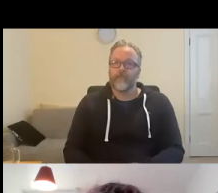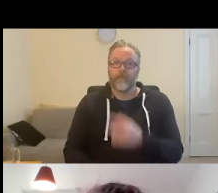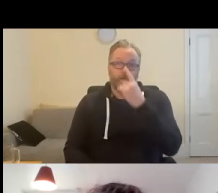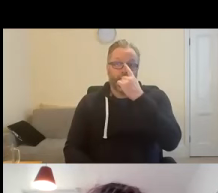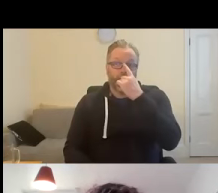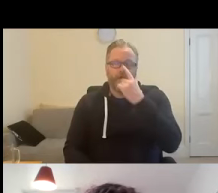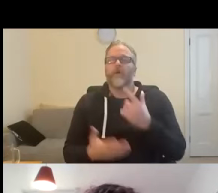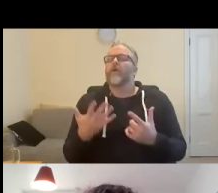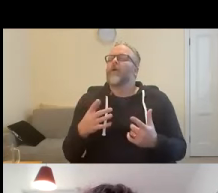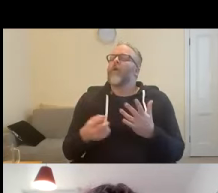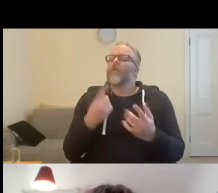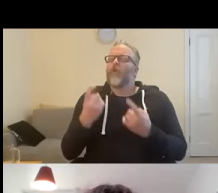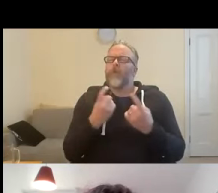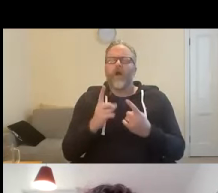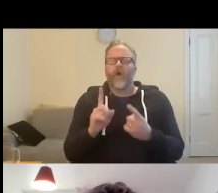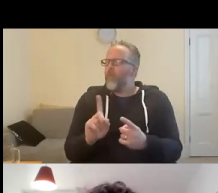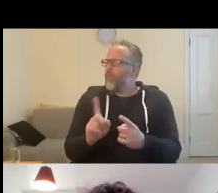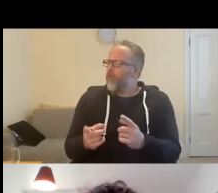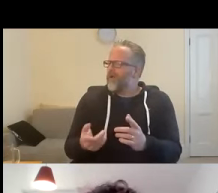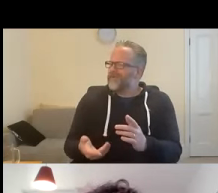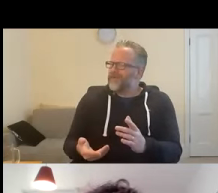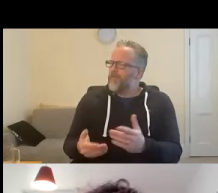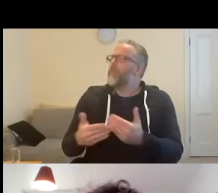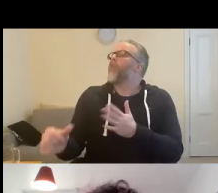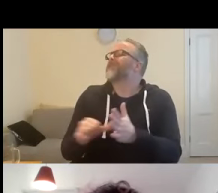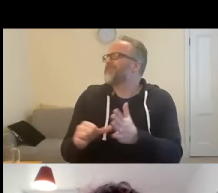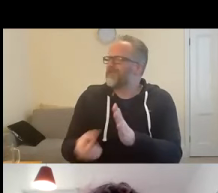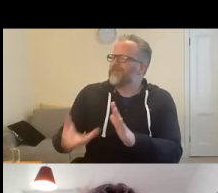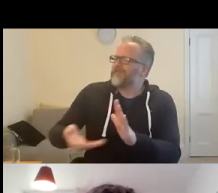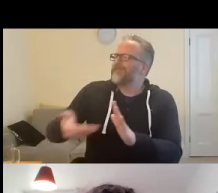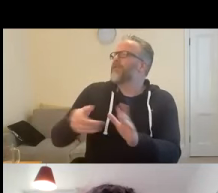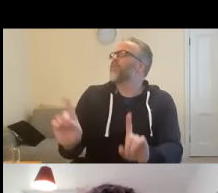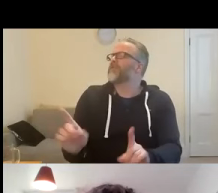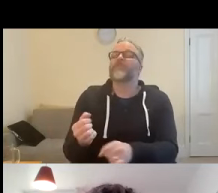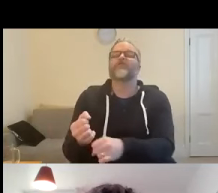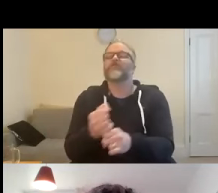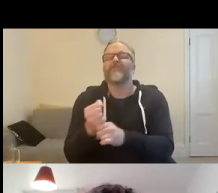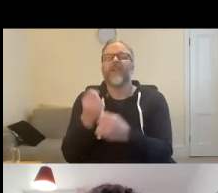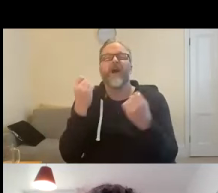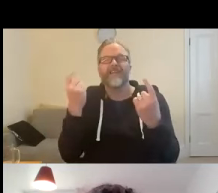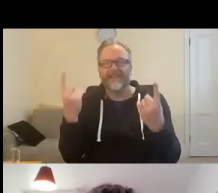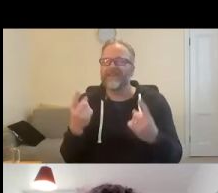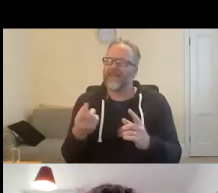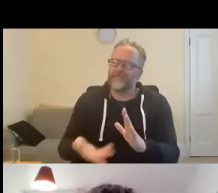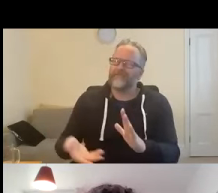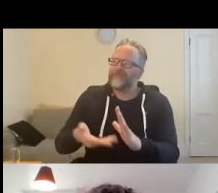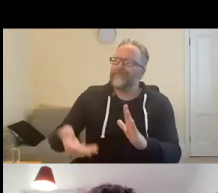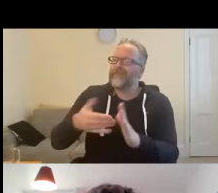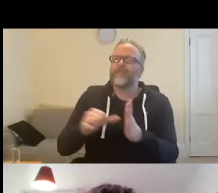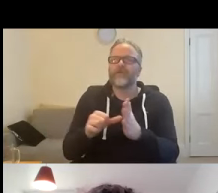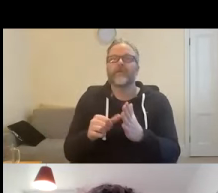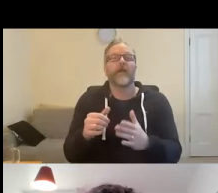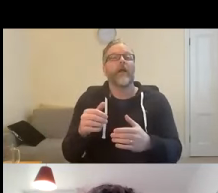also looked at what was contributing to these challenges. And so there were some general things that were contributing. So things like